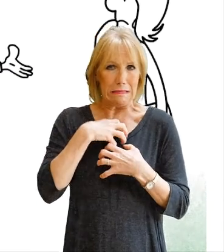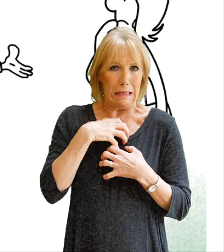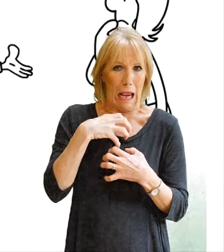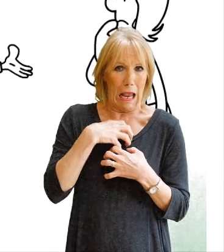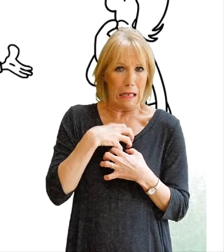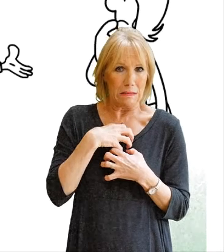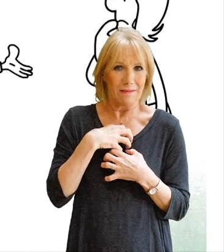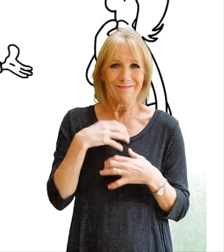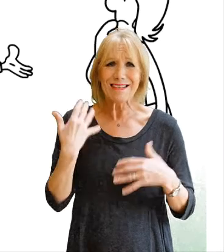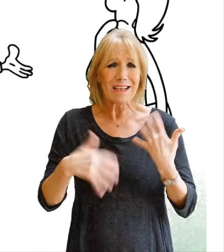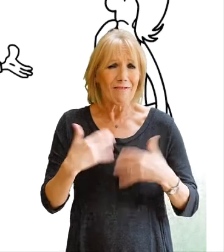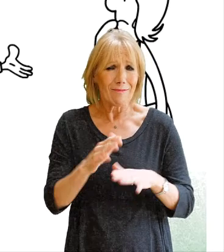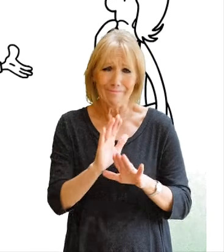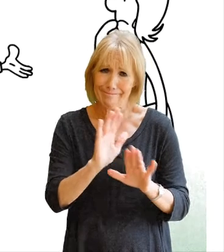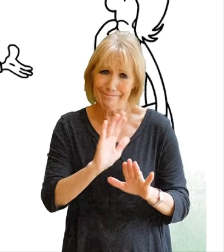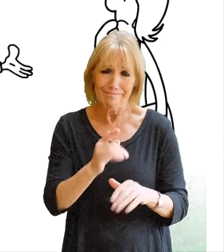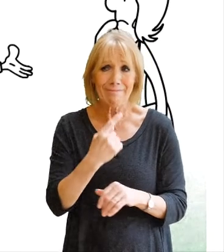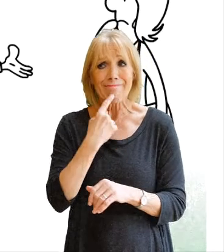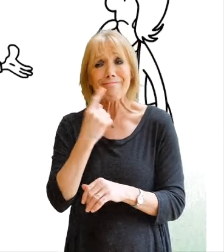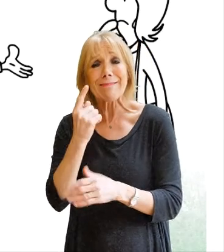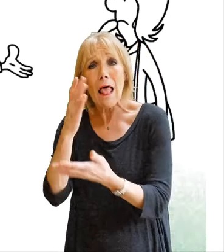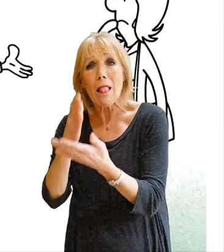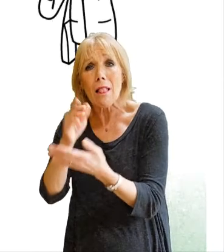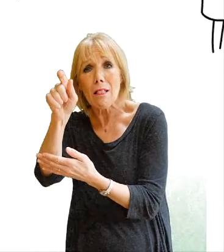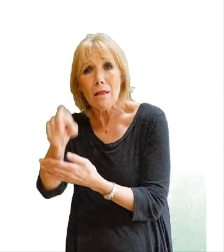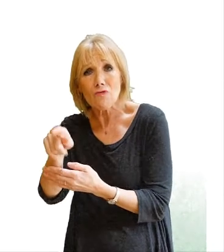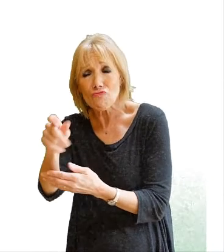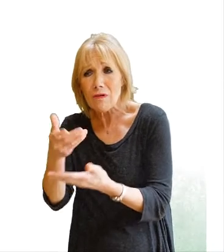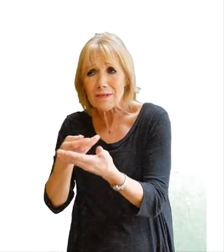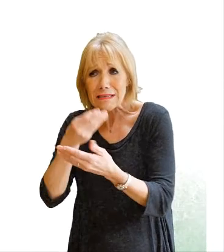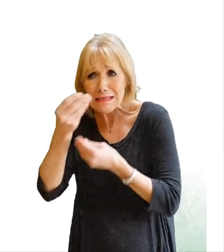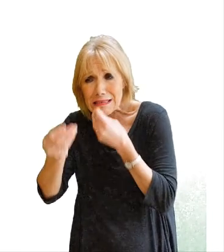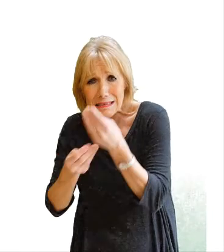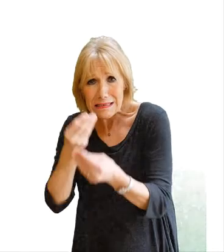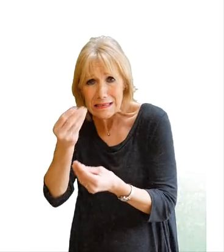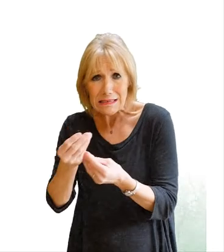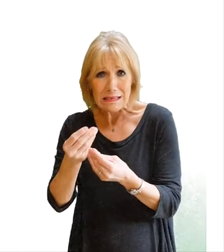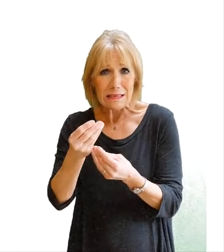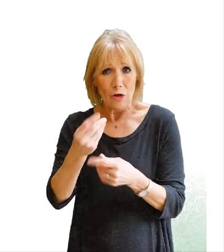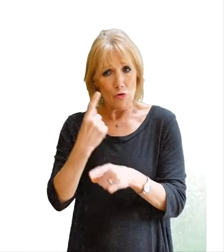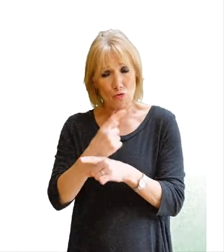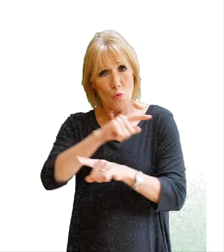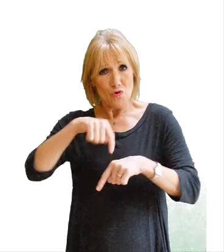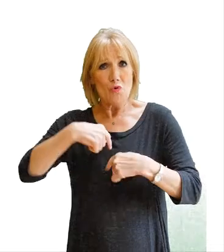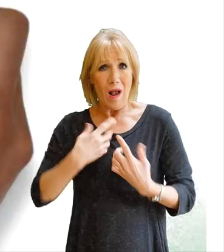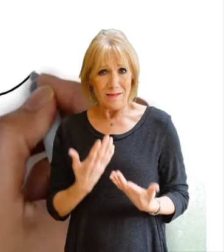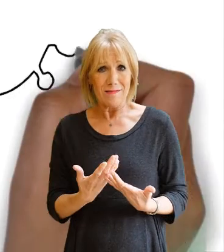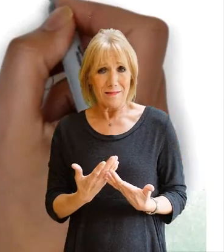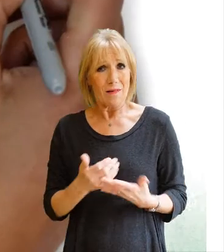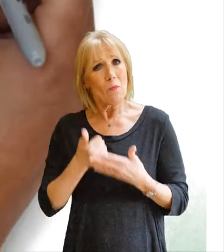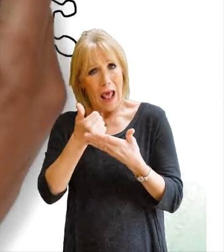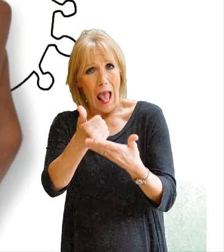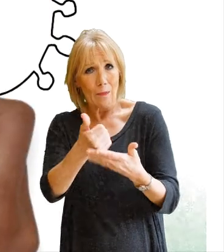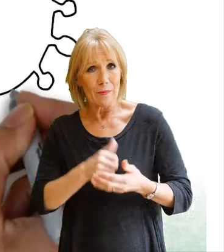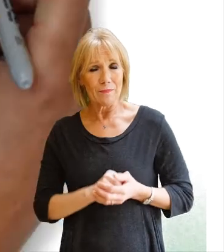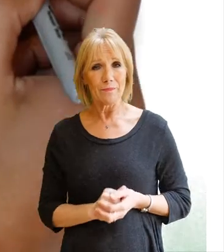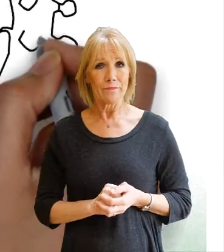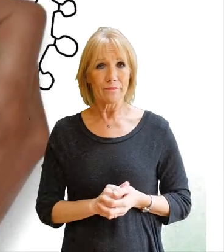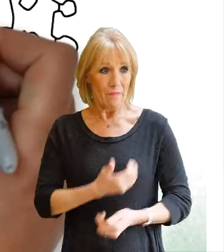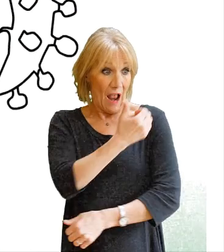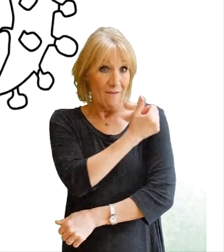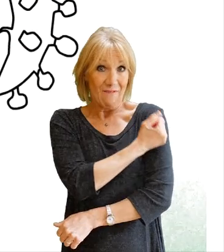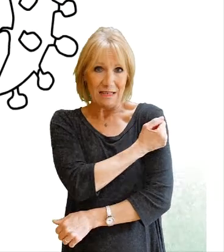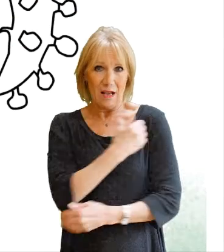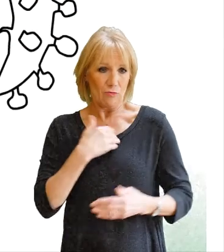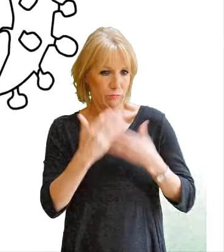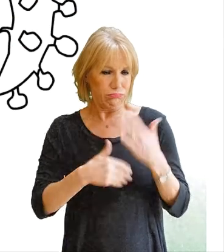suffer. Tell people you trust and call us. We can help. The vaccination program is going very well and it's offering us an escape.